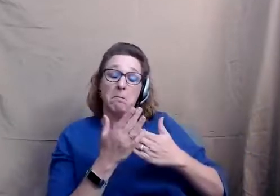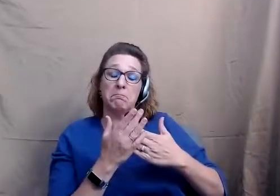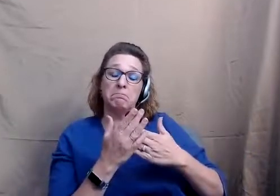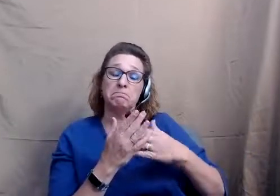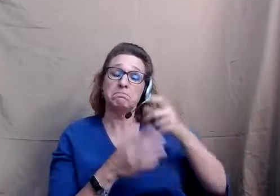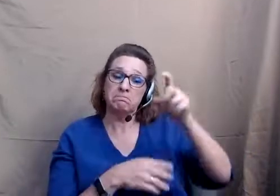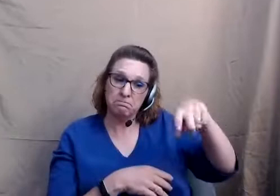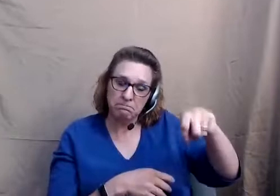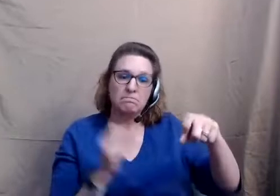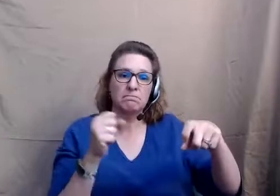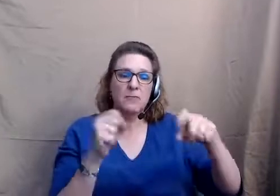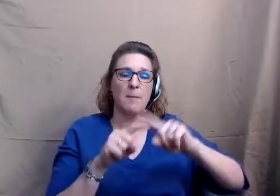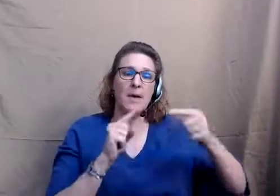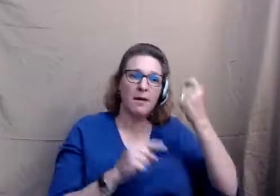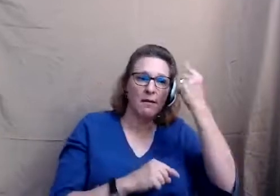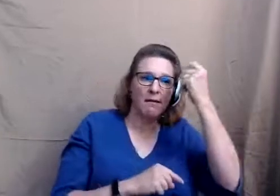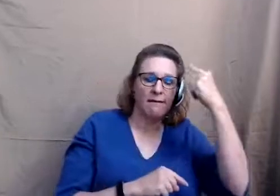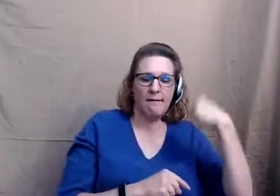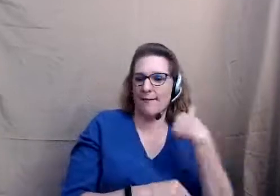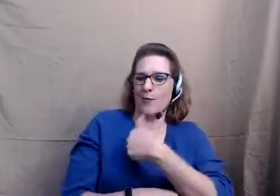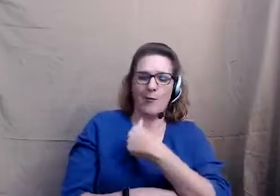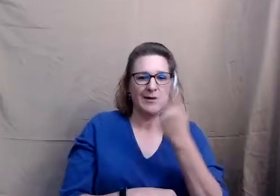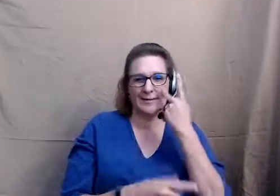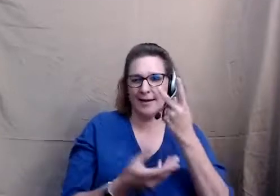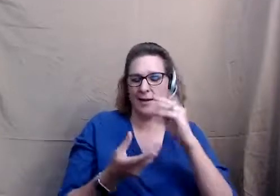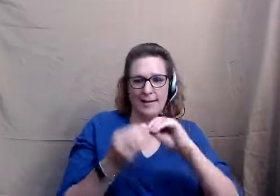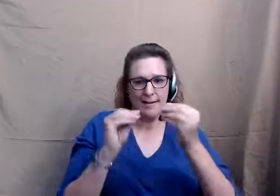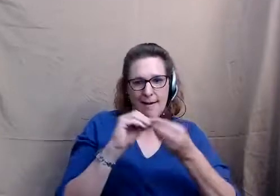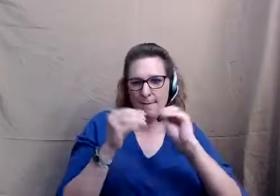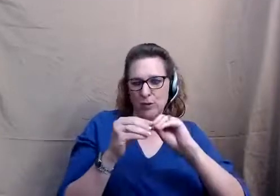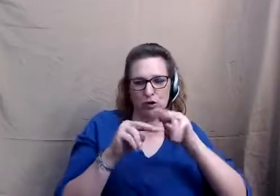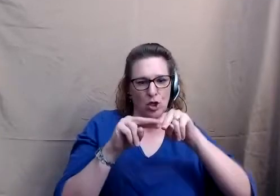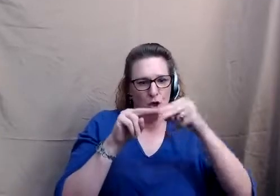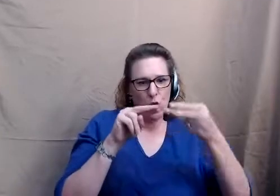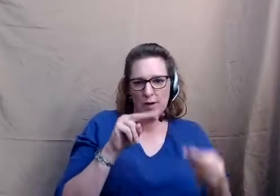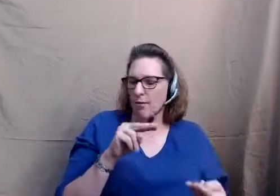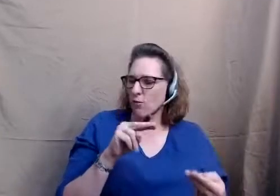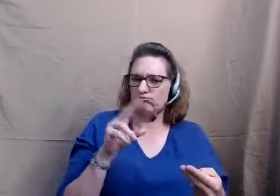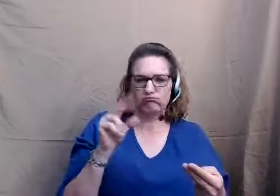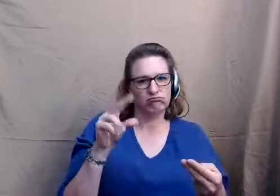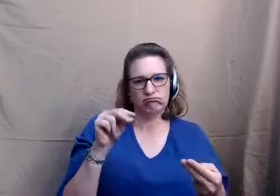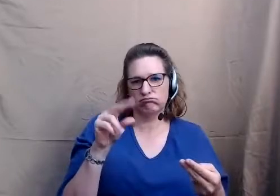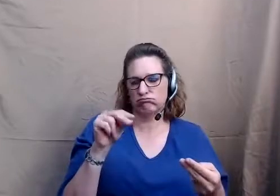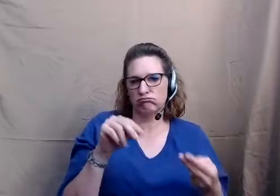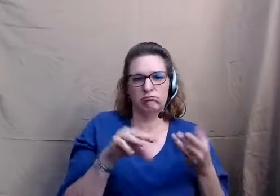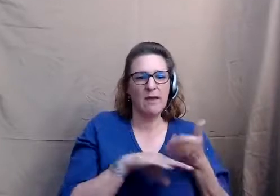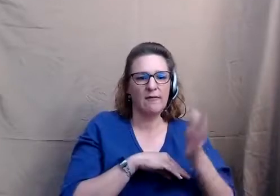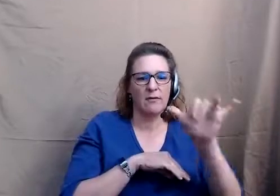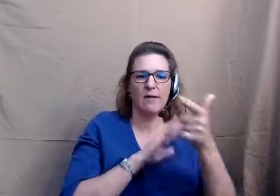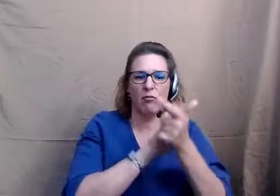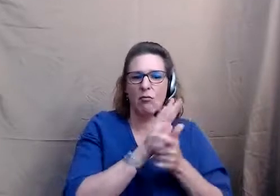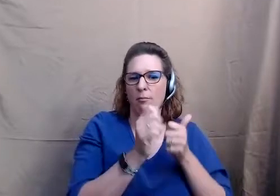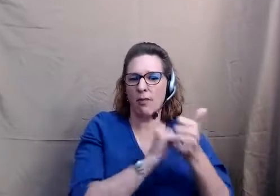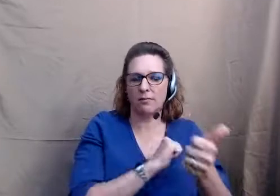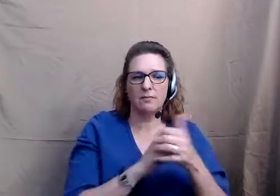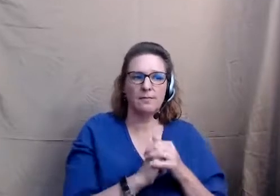it must be noted that we have not seen a decrease in domestic violence in the period following that bill. We